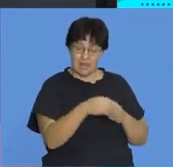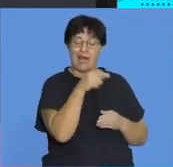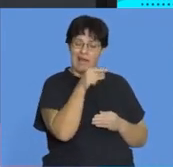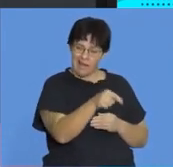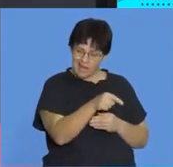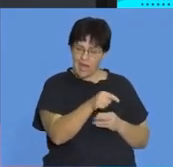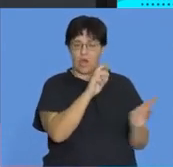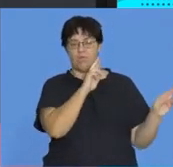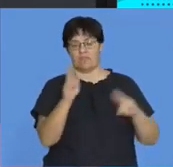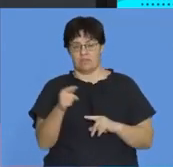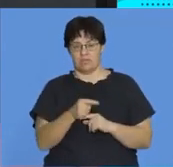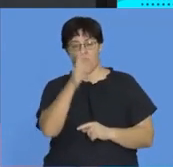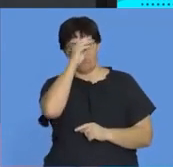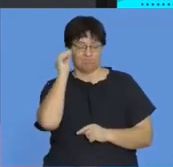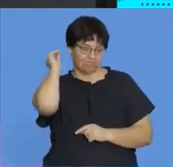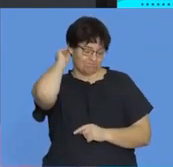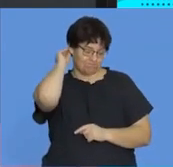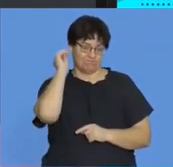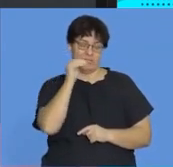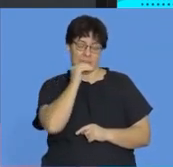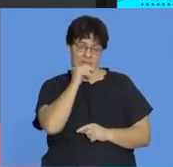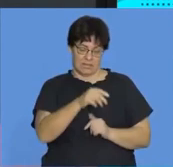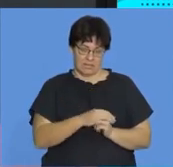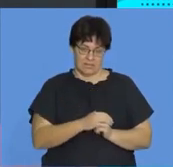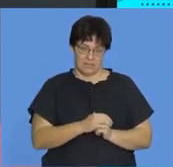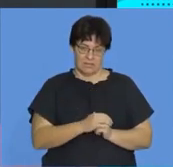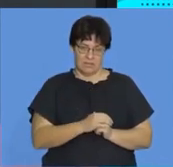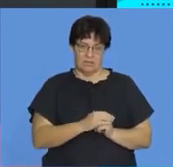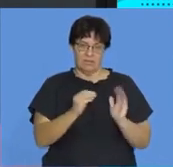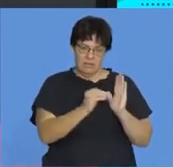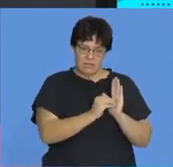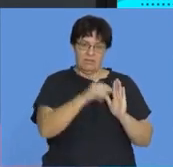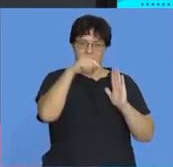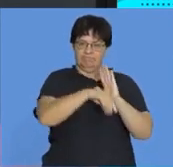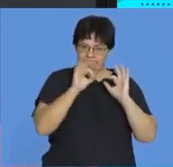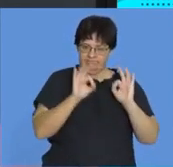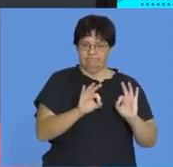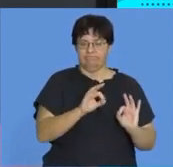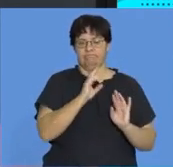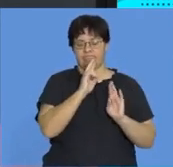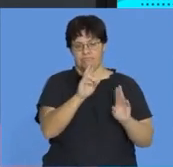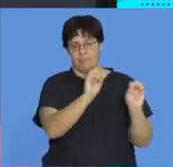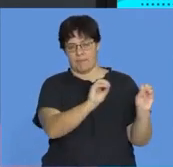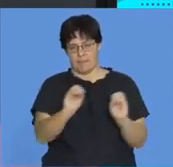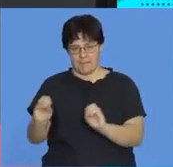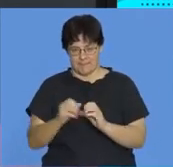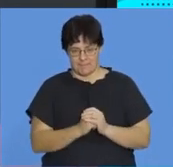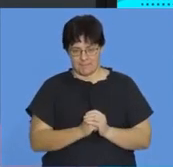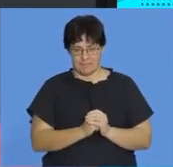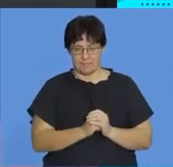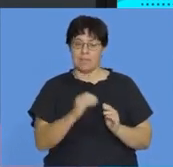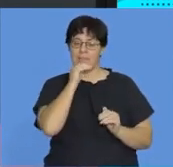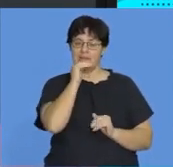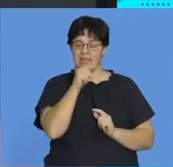far as remembering definitions. We must capture the key words in the correct context. And also remember that in as far as